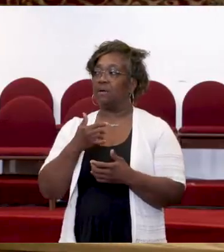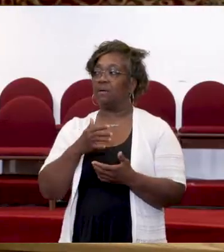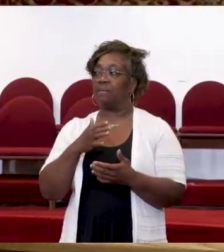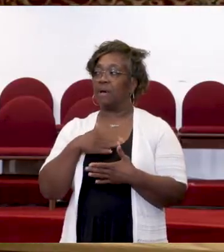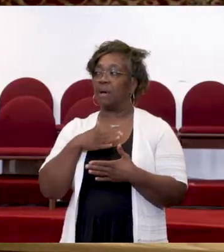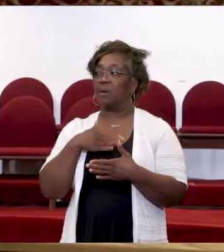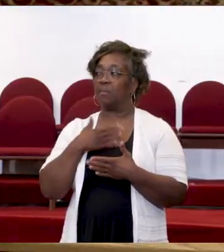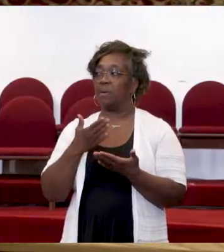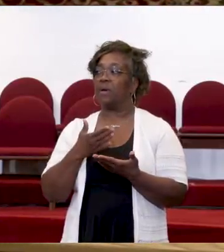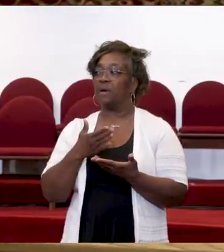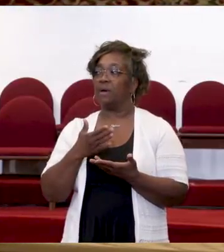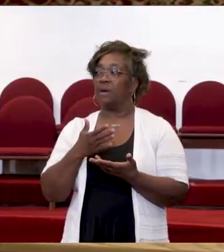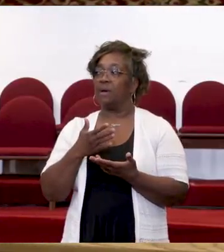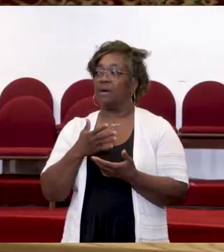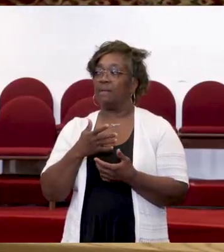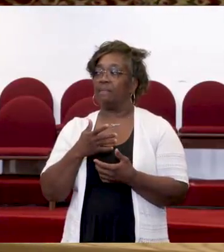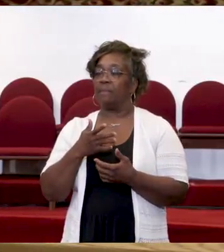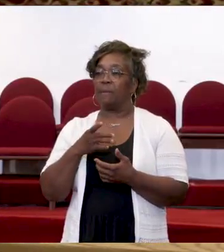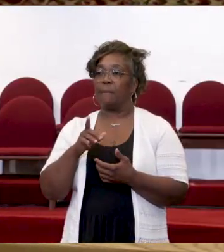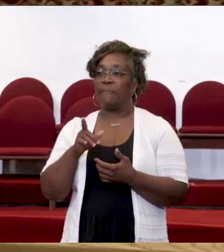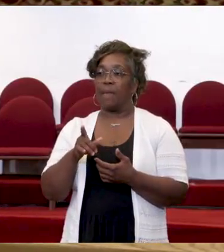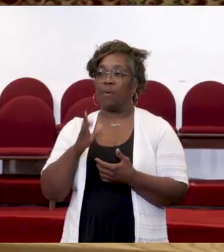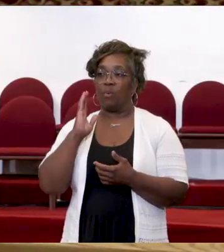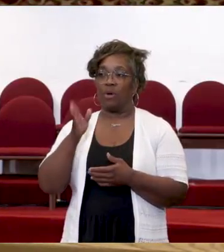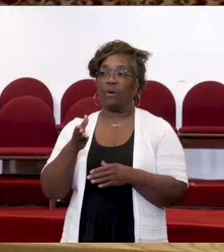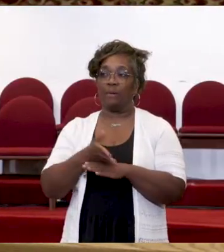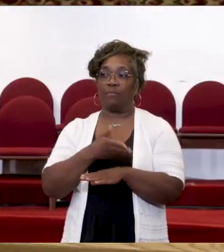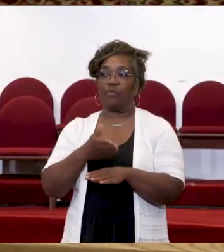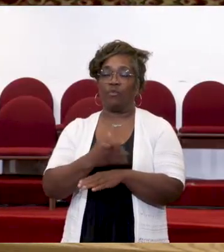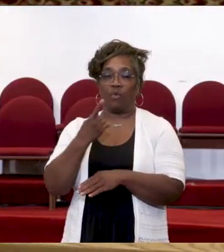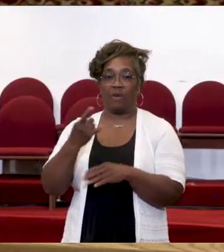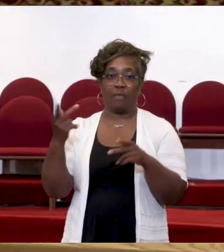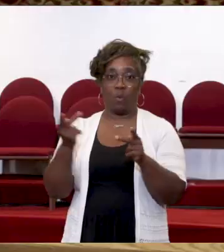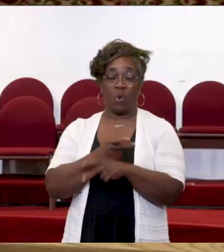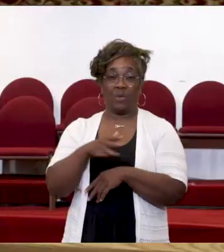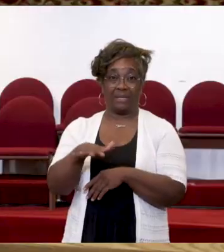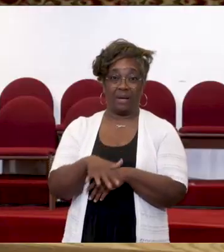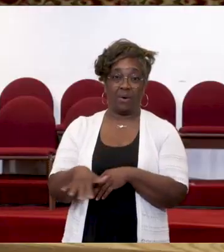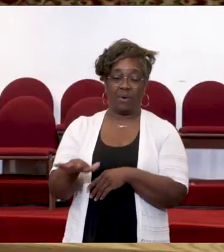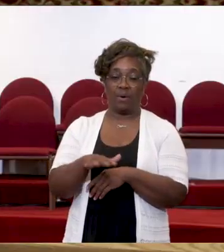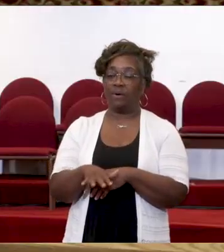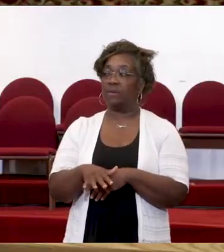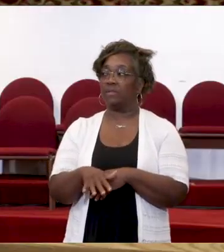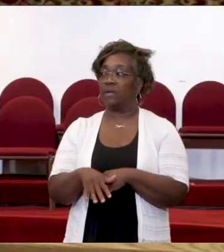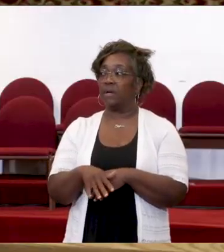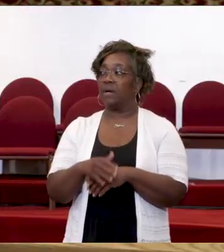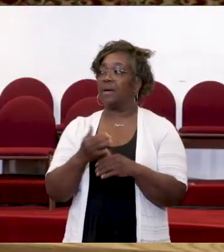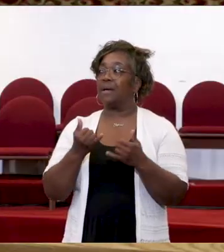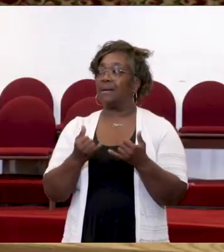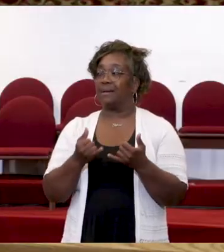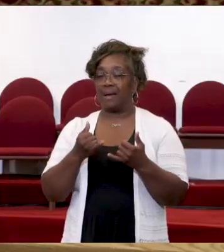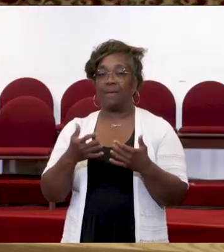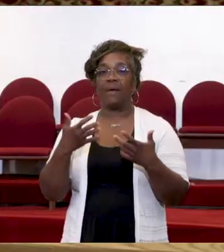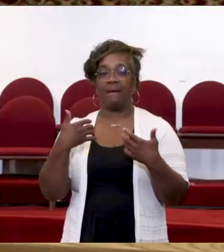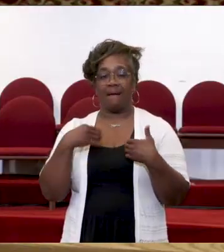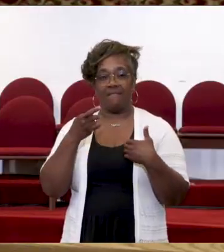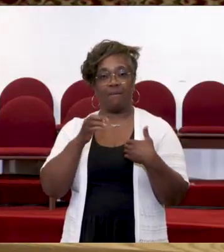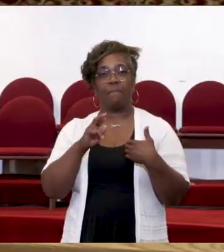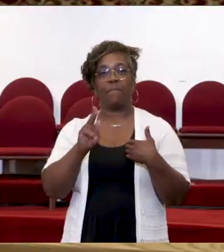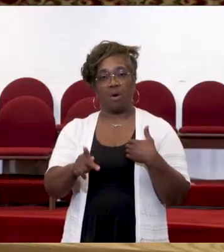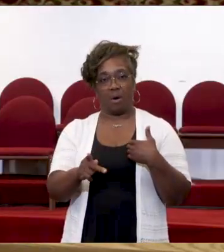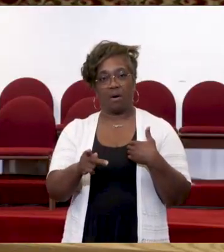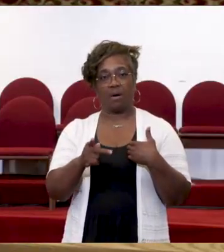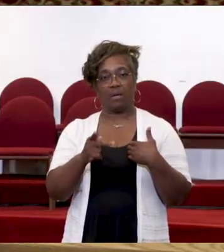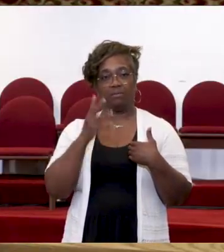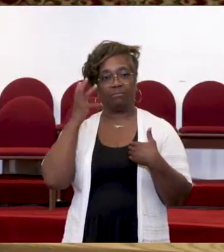of the worst areas of that session, and now they've got the George Preston Community Park that we opened today.